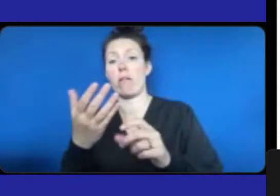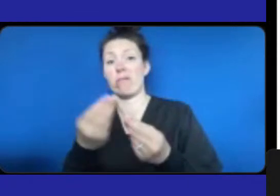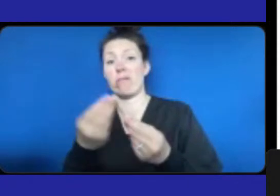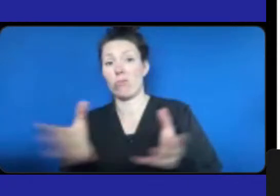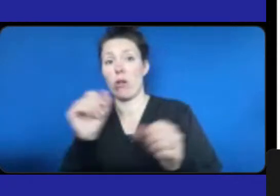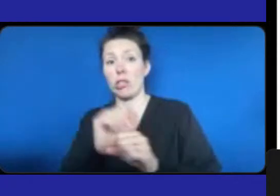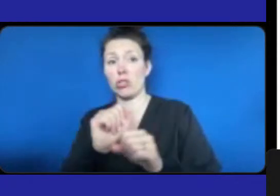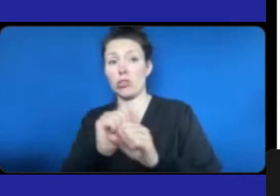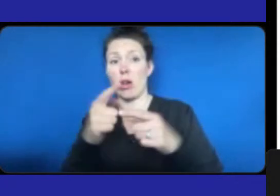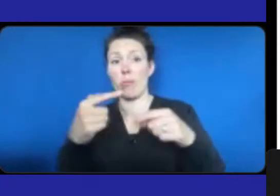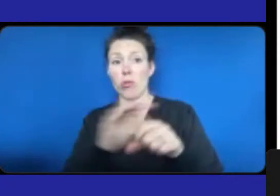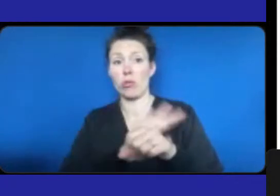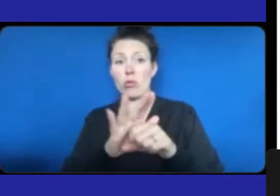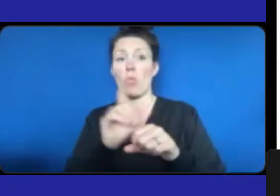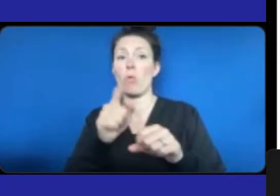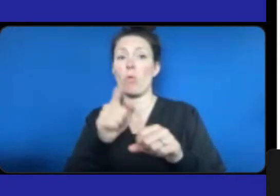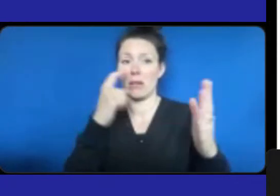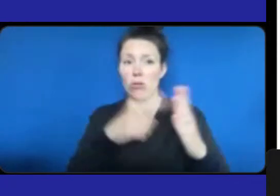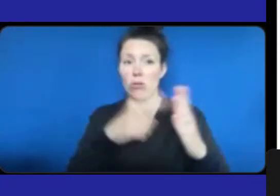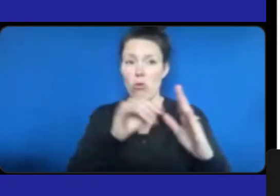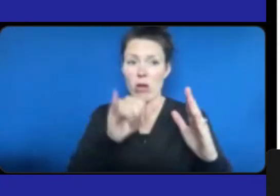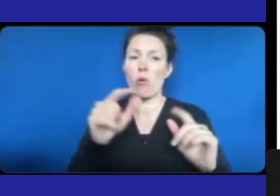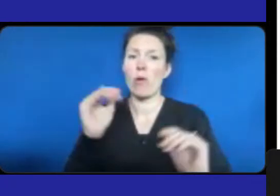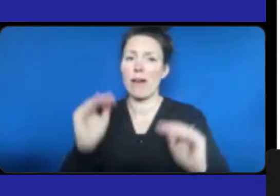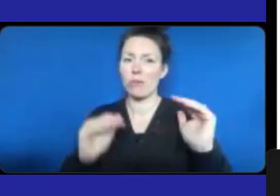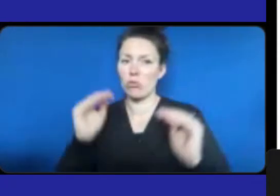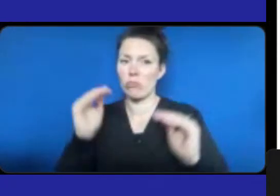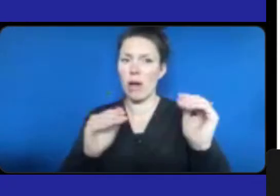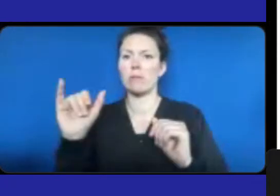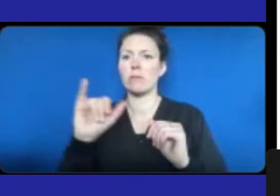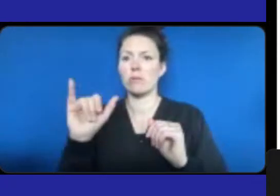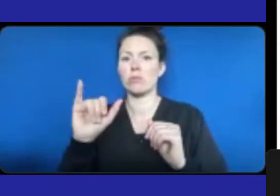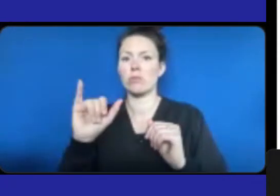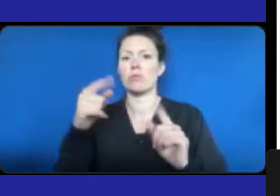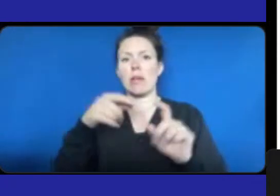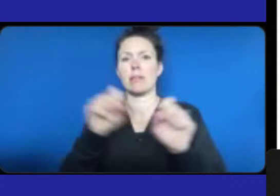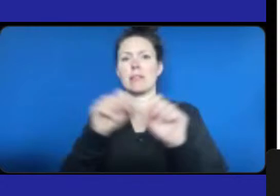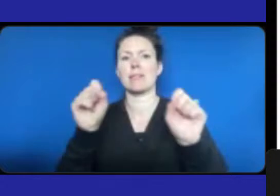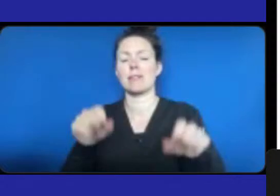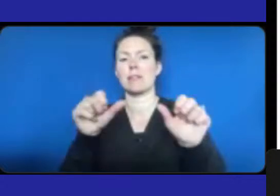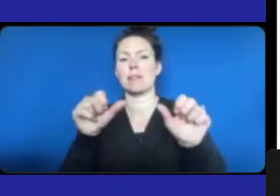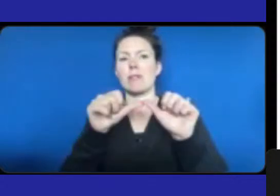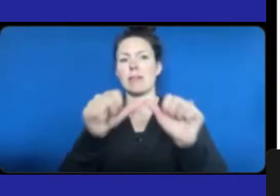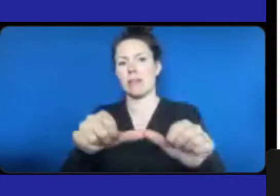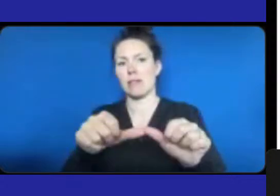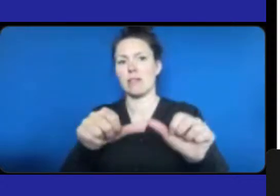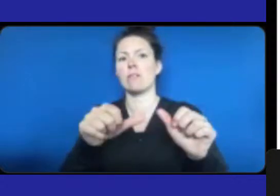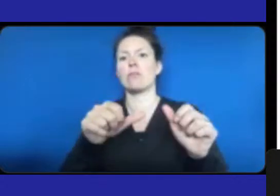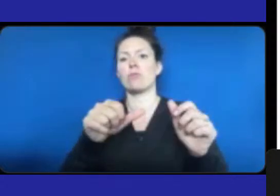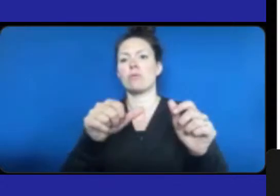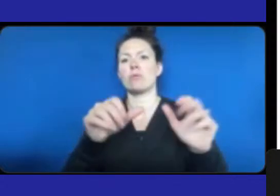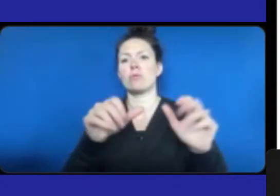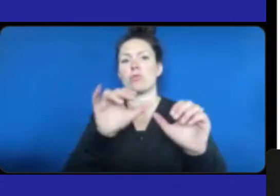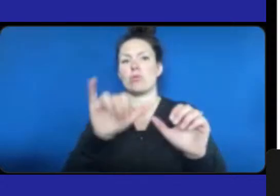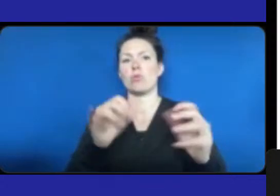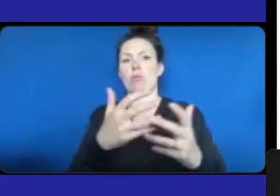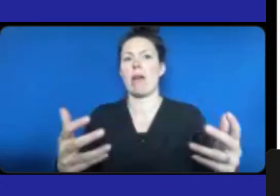that, but we also need to balance that with the fact that, the system continues by necessity to do that much more